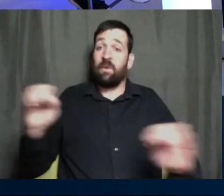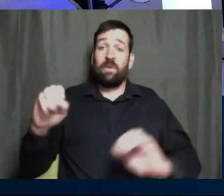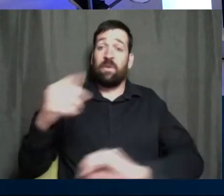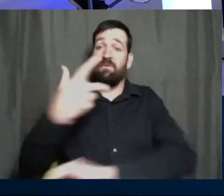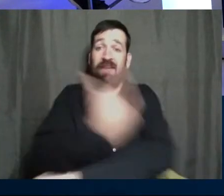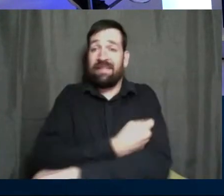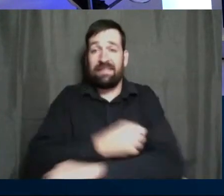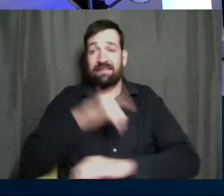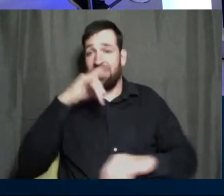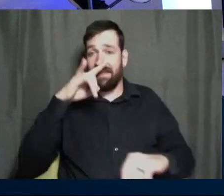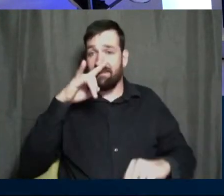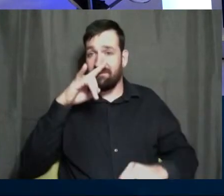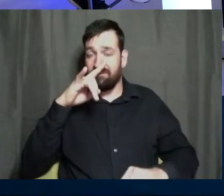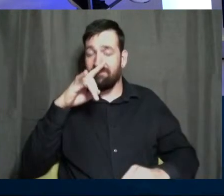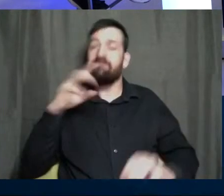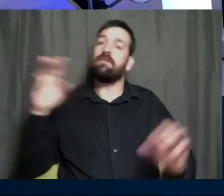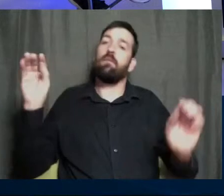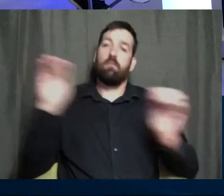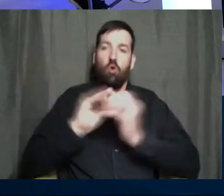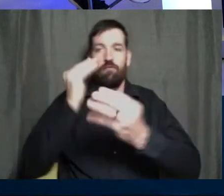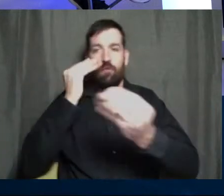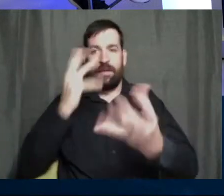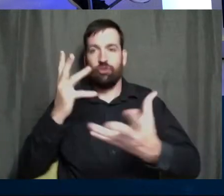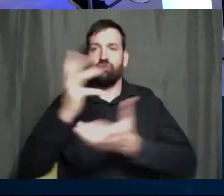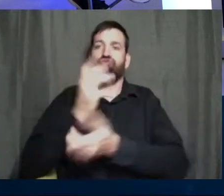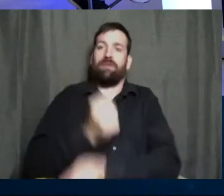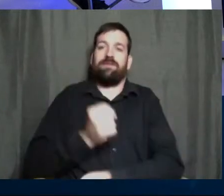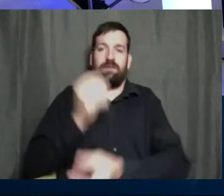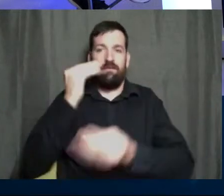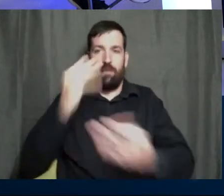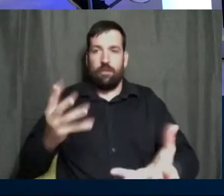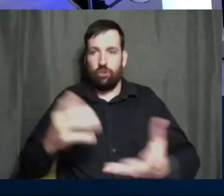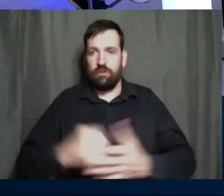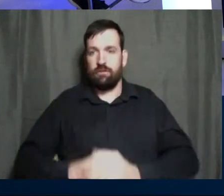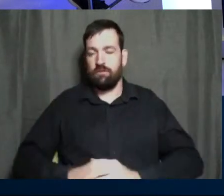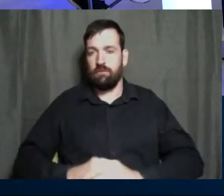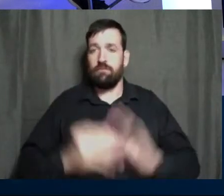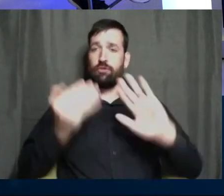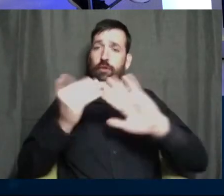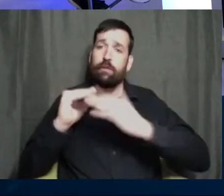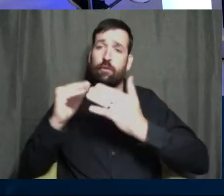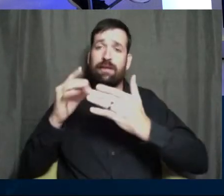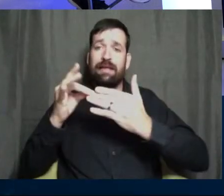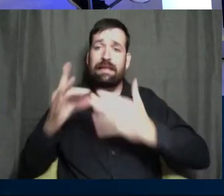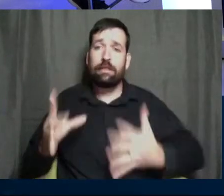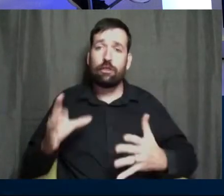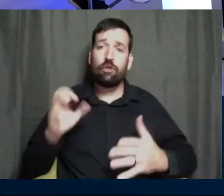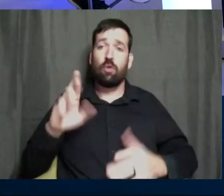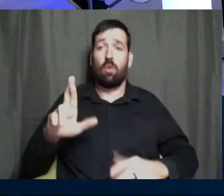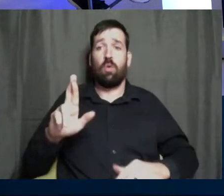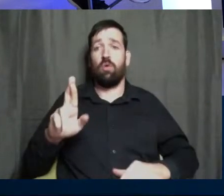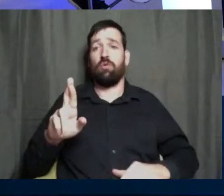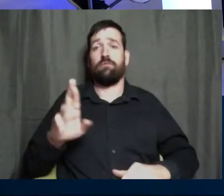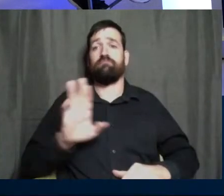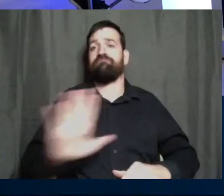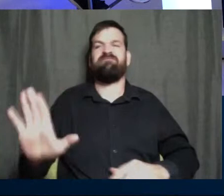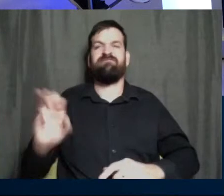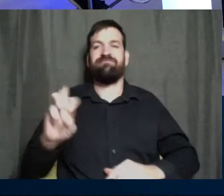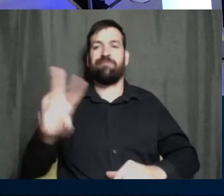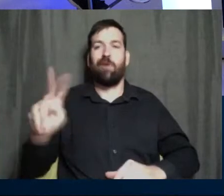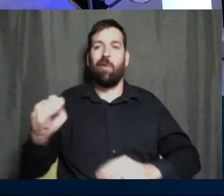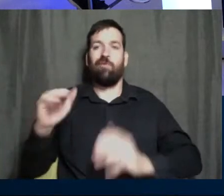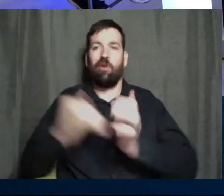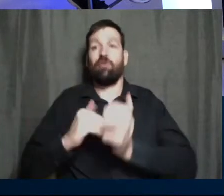Disabled. more information, trusted information, and a community leader or your own doctor would be a good